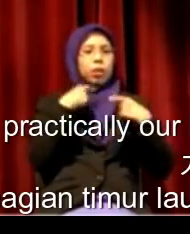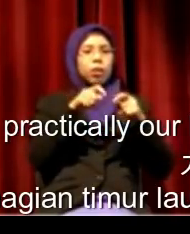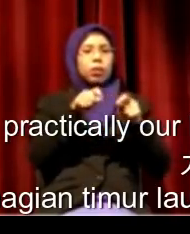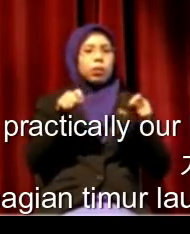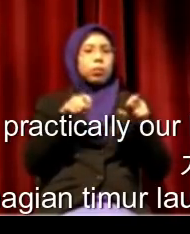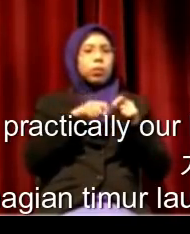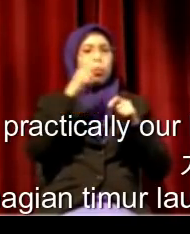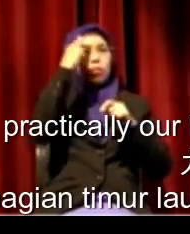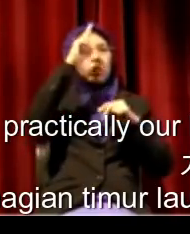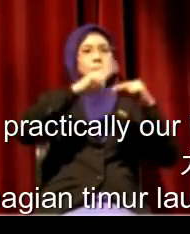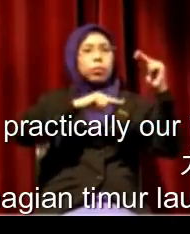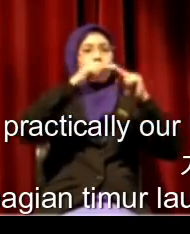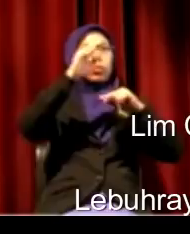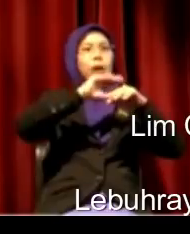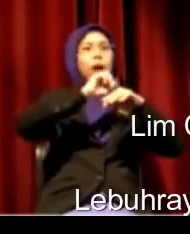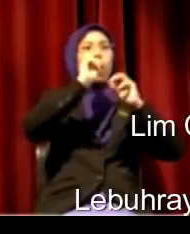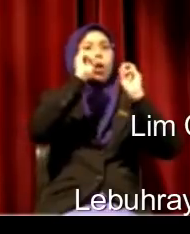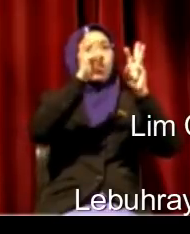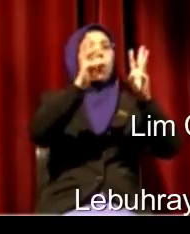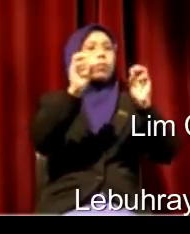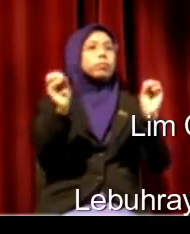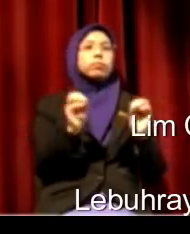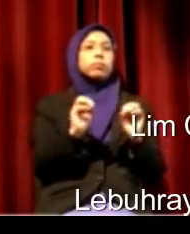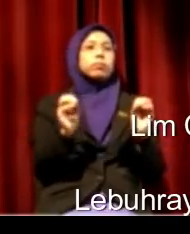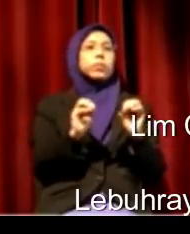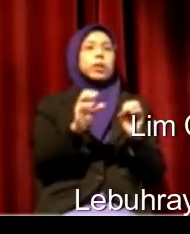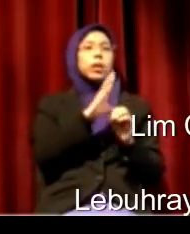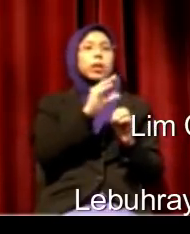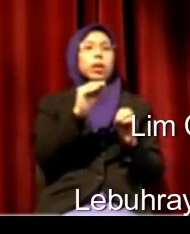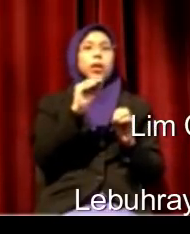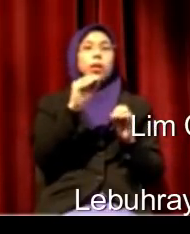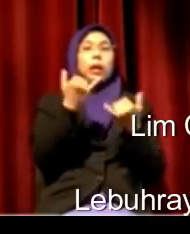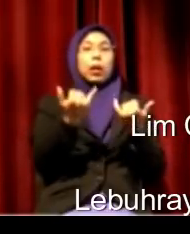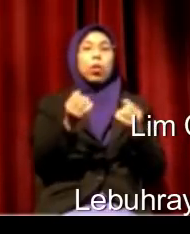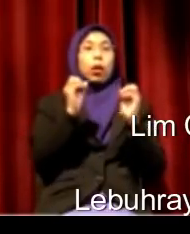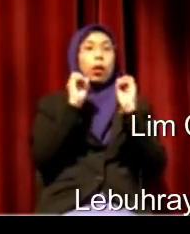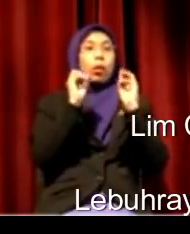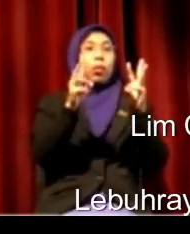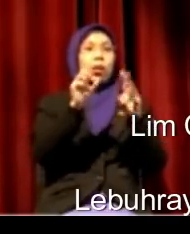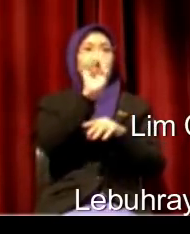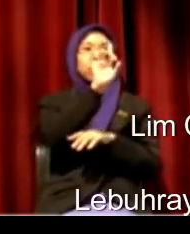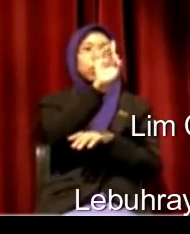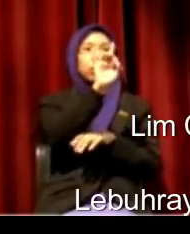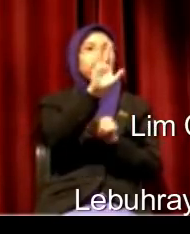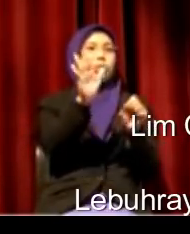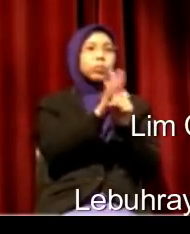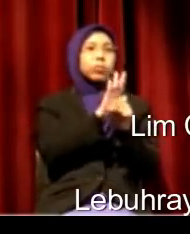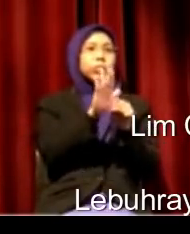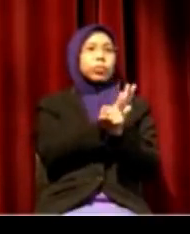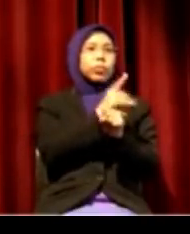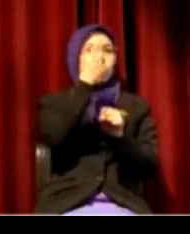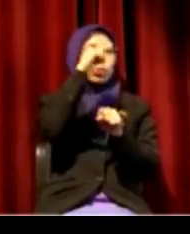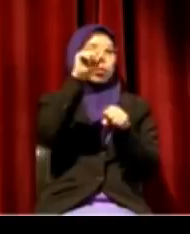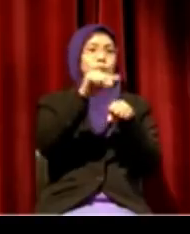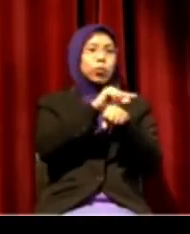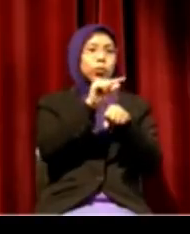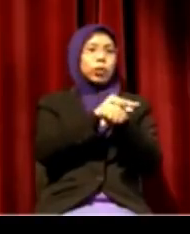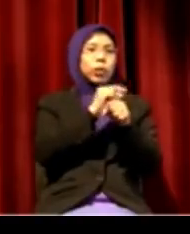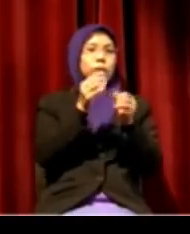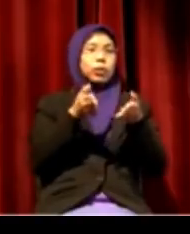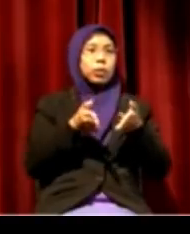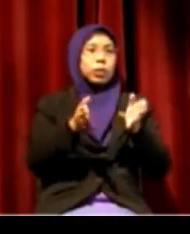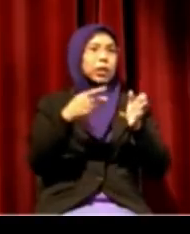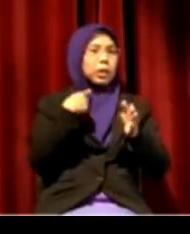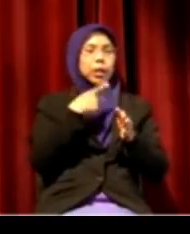to build any highway at all. And Lebuh Raya Lim Chong Yu was created through reclamation. It is not